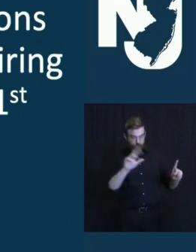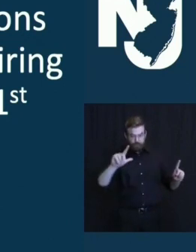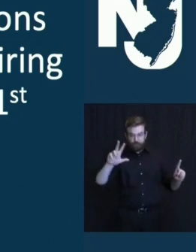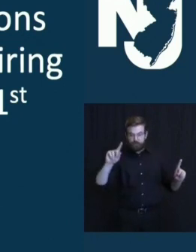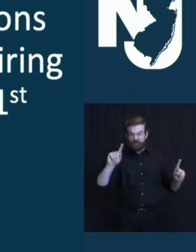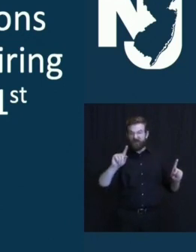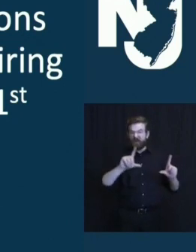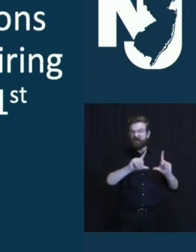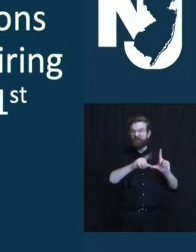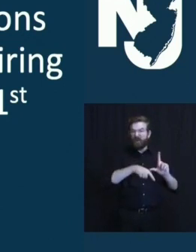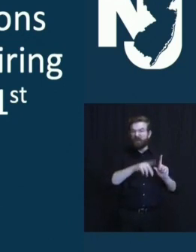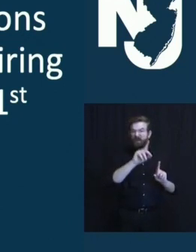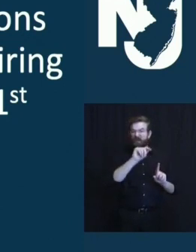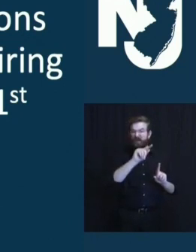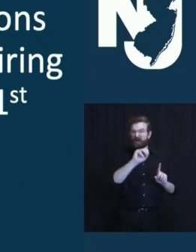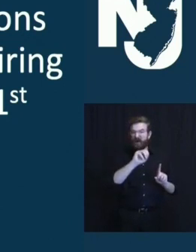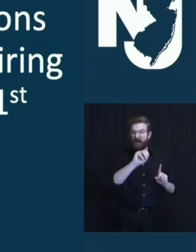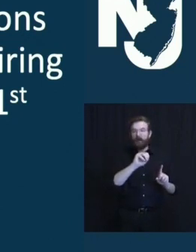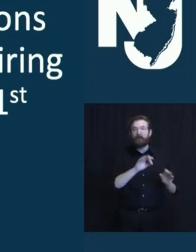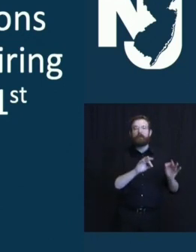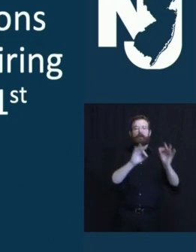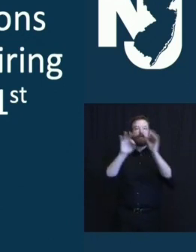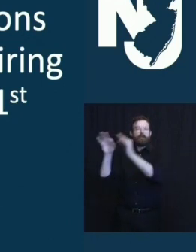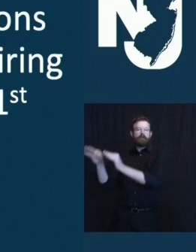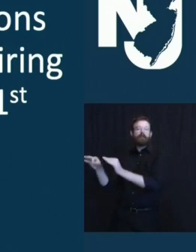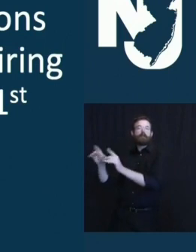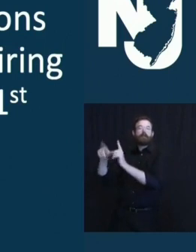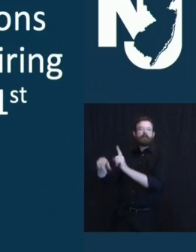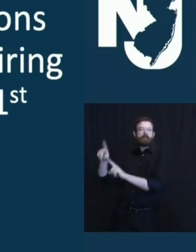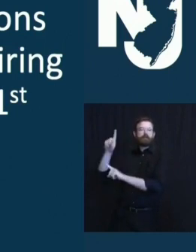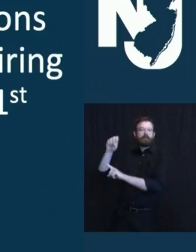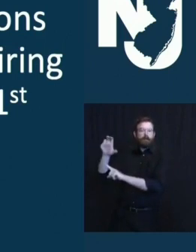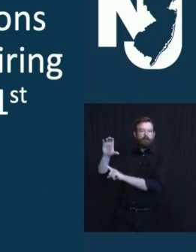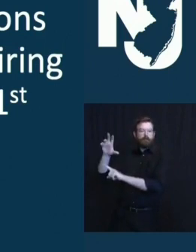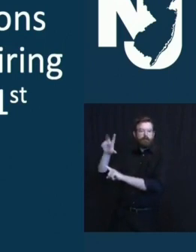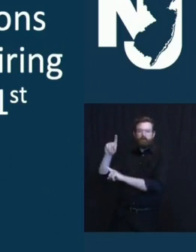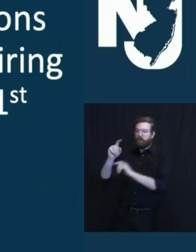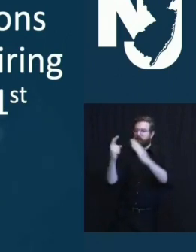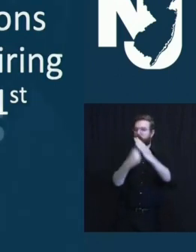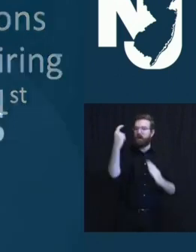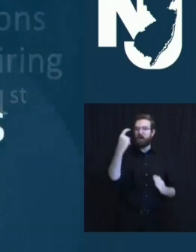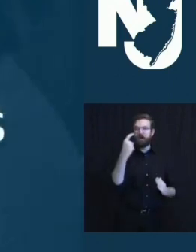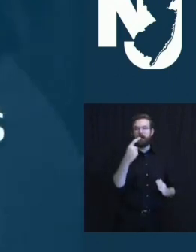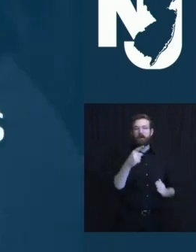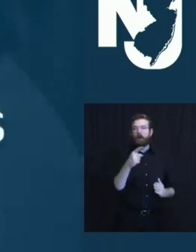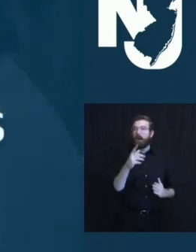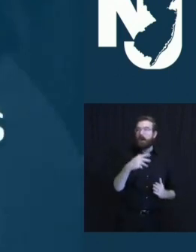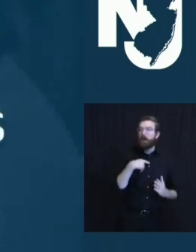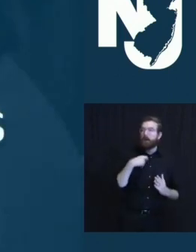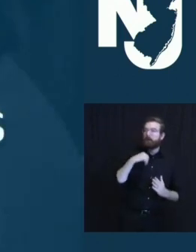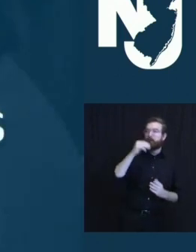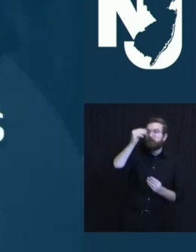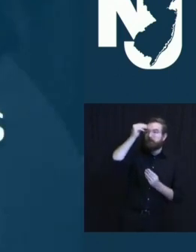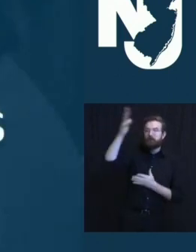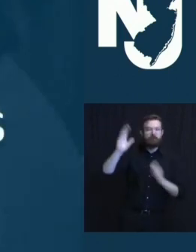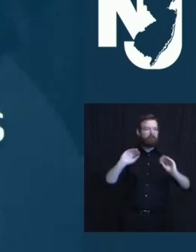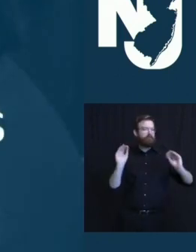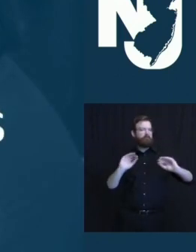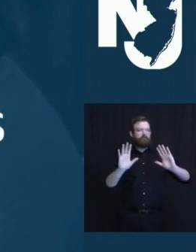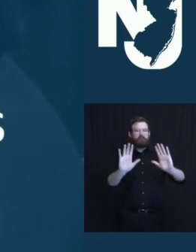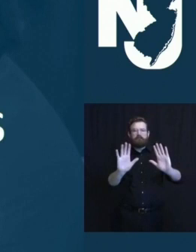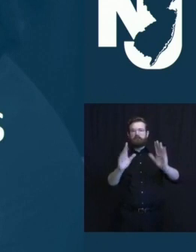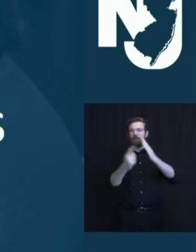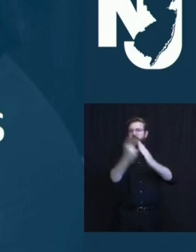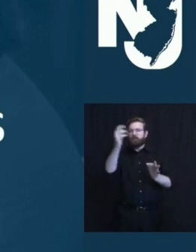We also urge, as we have over the past couple of days, everyone, before you head out to an MVC agency, check online at